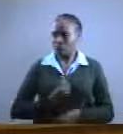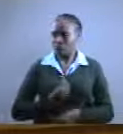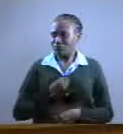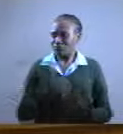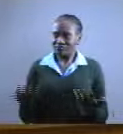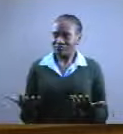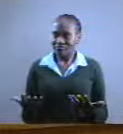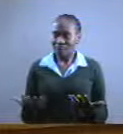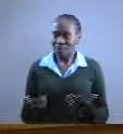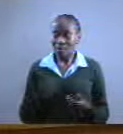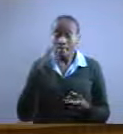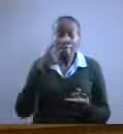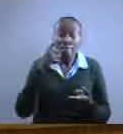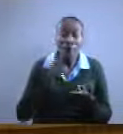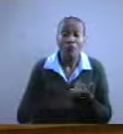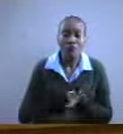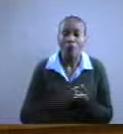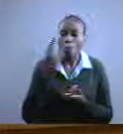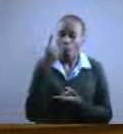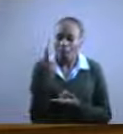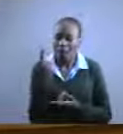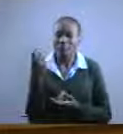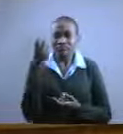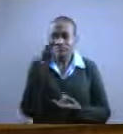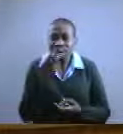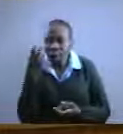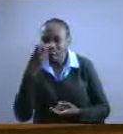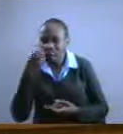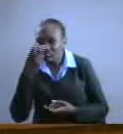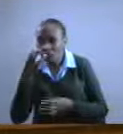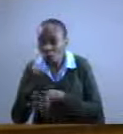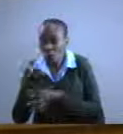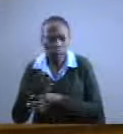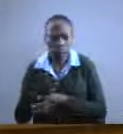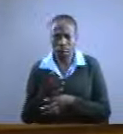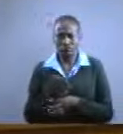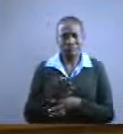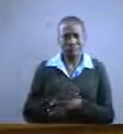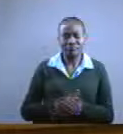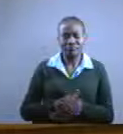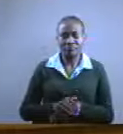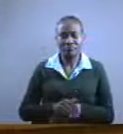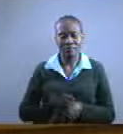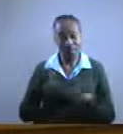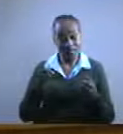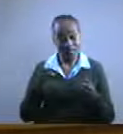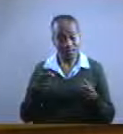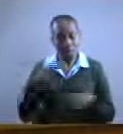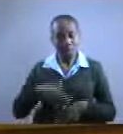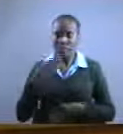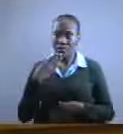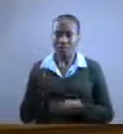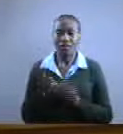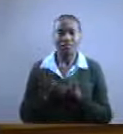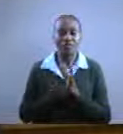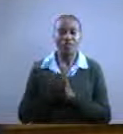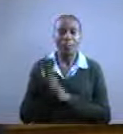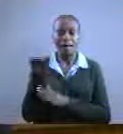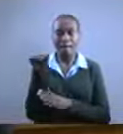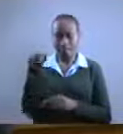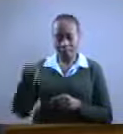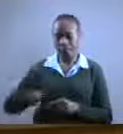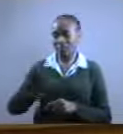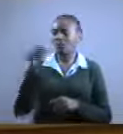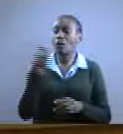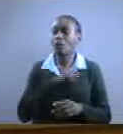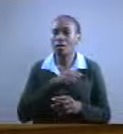evidence that a single one of them has displaced an existing worker. I must take this moment to thank the Development Bank of South Africa for their